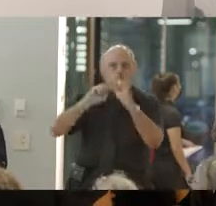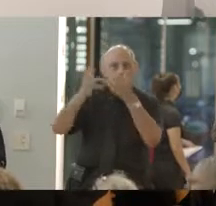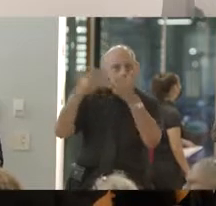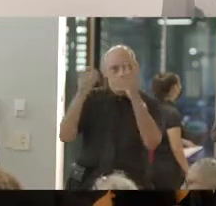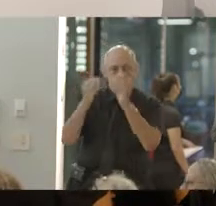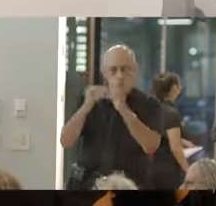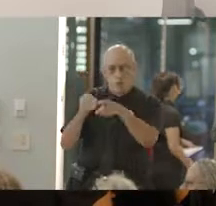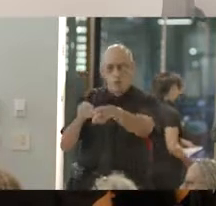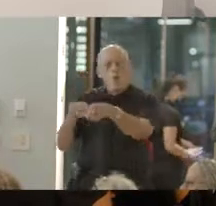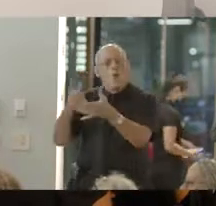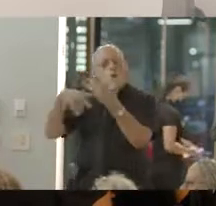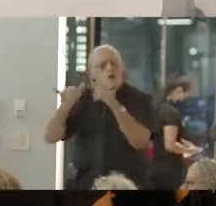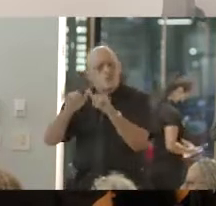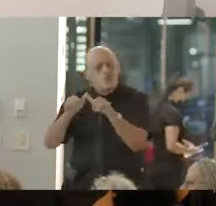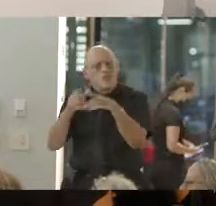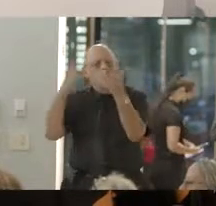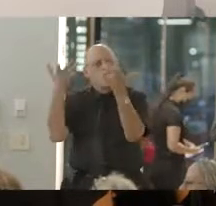conversations.